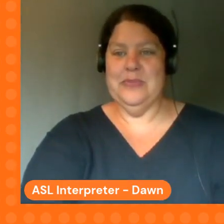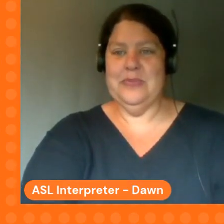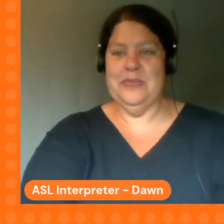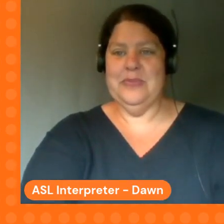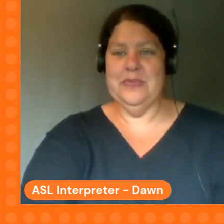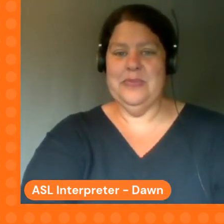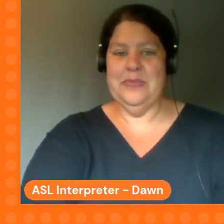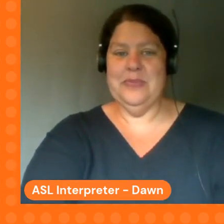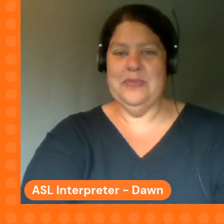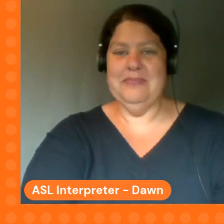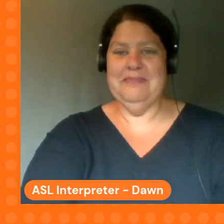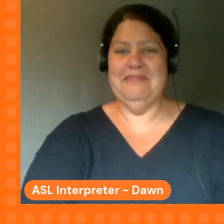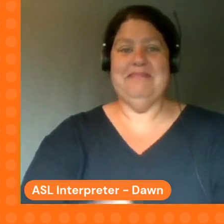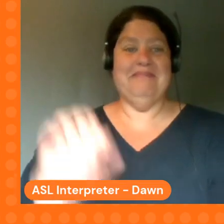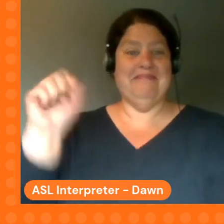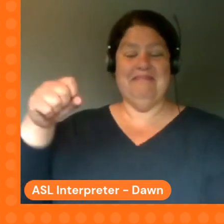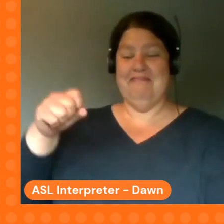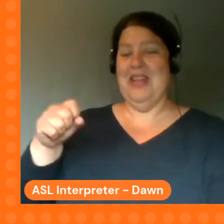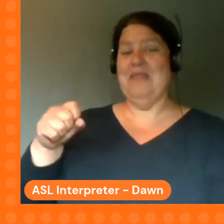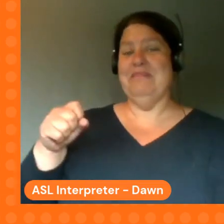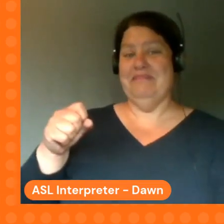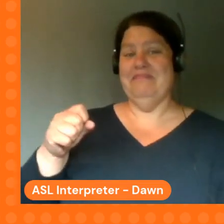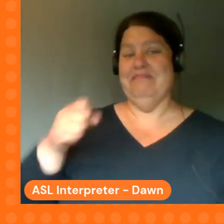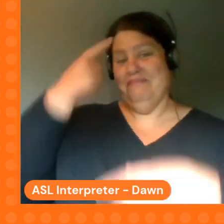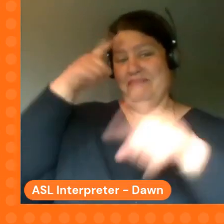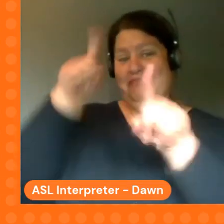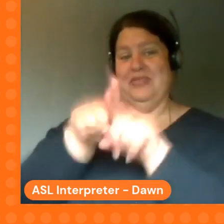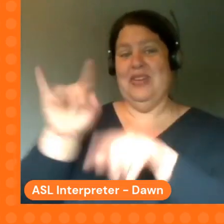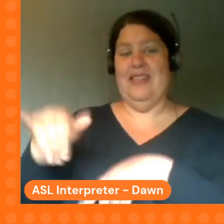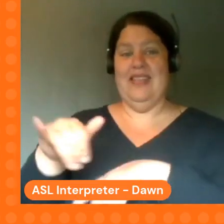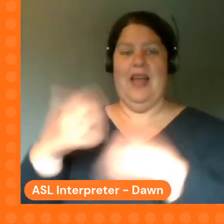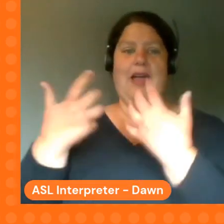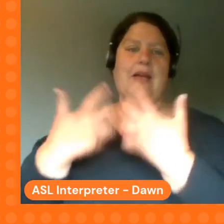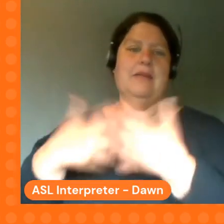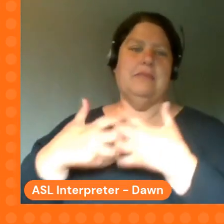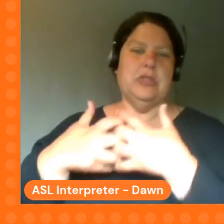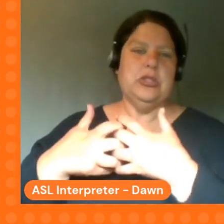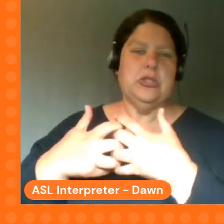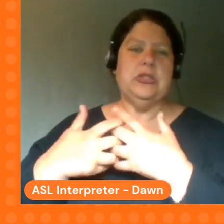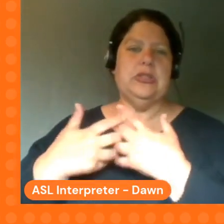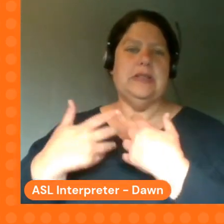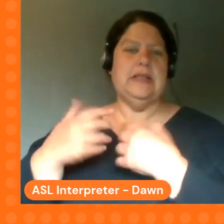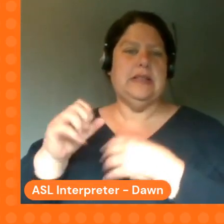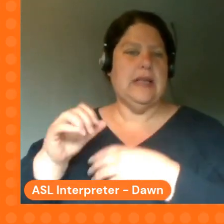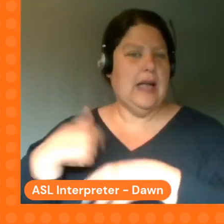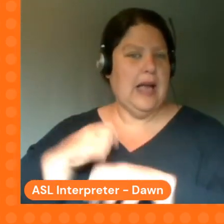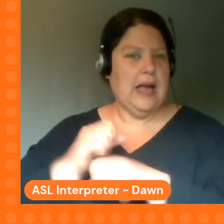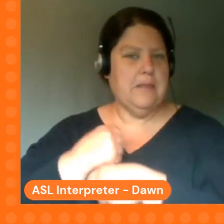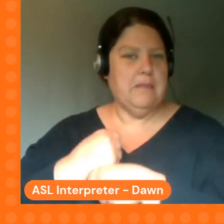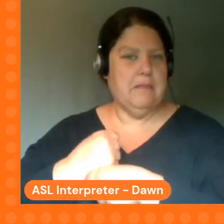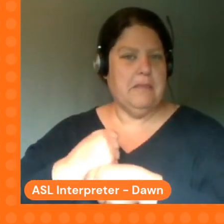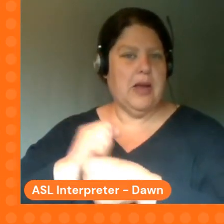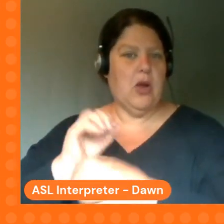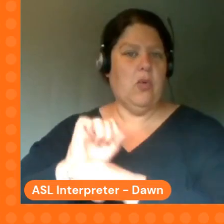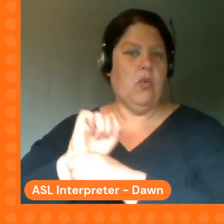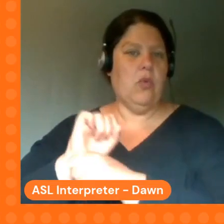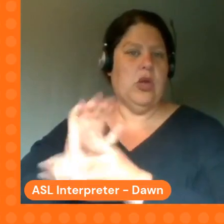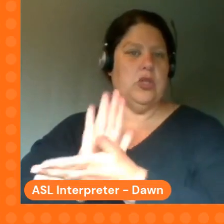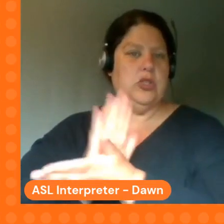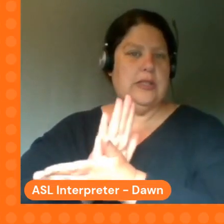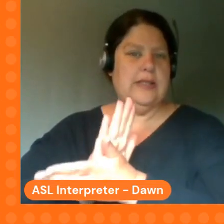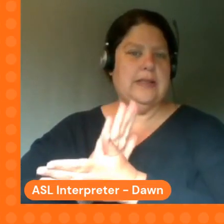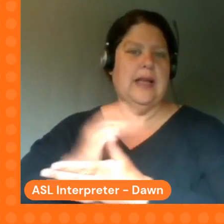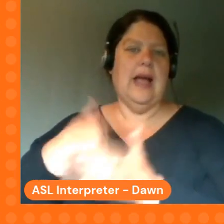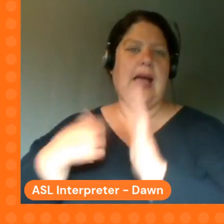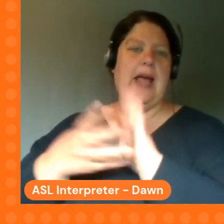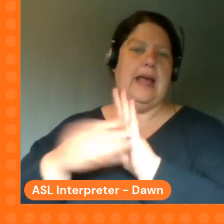Yeah, I'd echo that. With the Machine Learning for Kids site, I make worksheets available. I copied the idea from Code Club, the idea of step-by-step instructions.